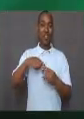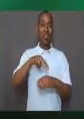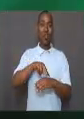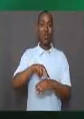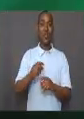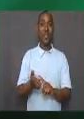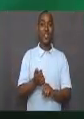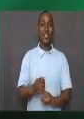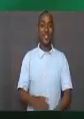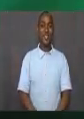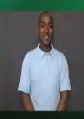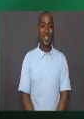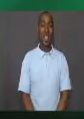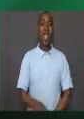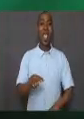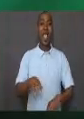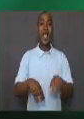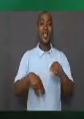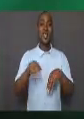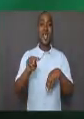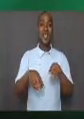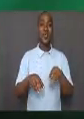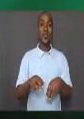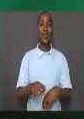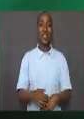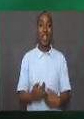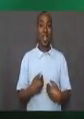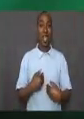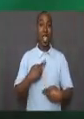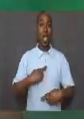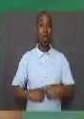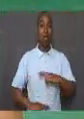surroundings, movement, and reproduction.